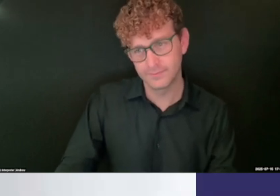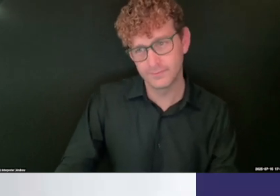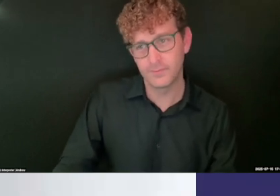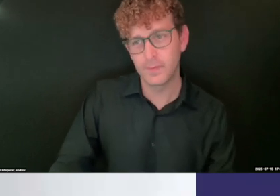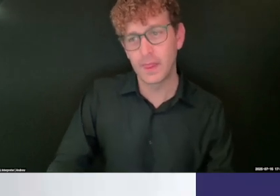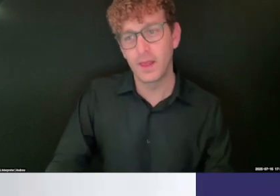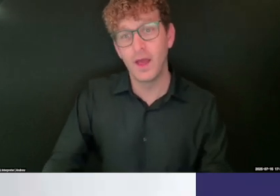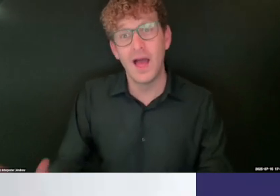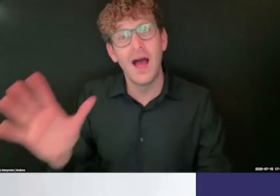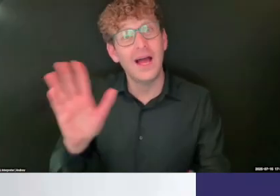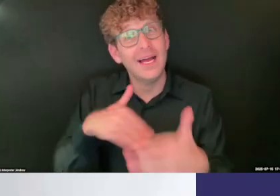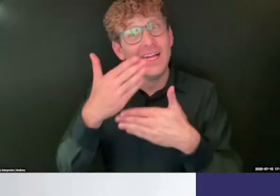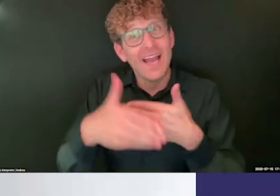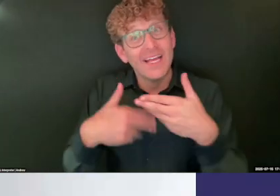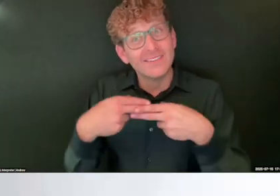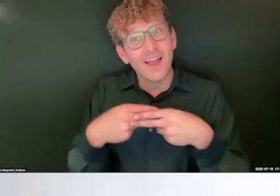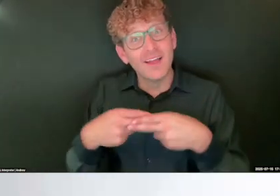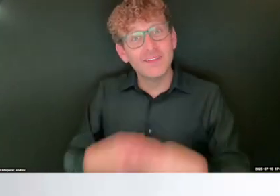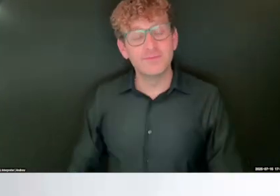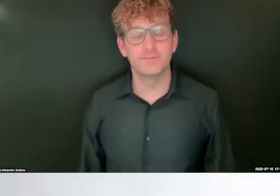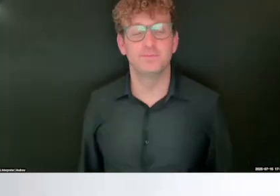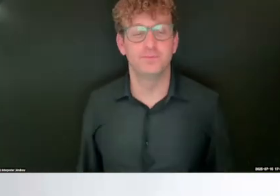Can I get the next slide, please?